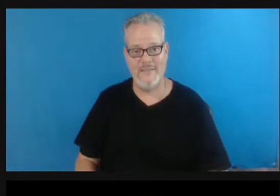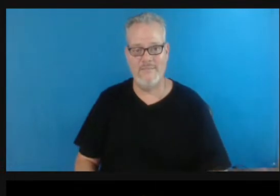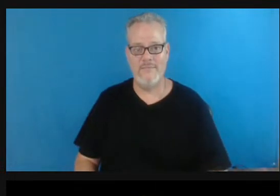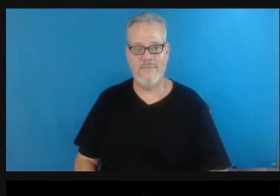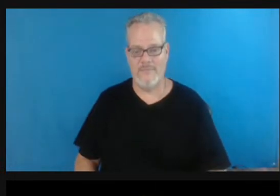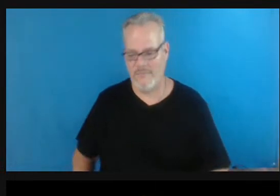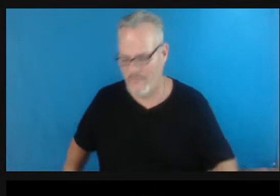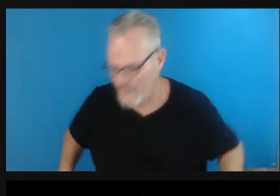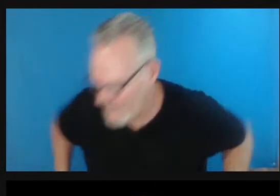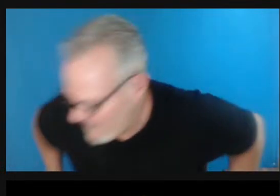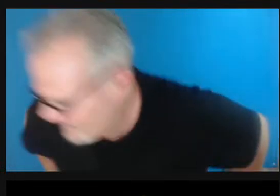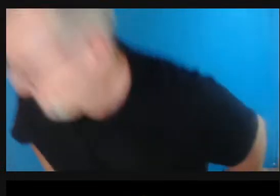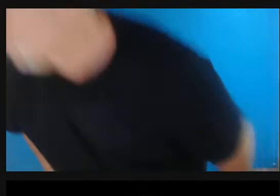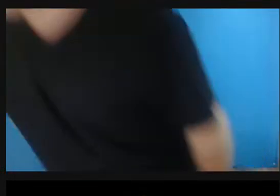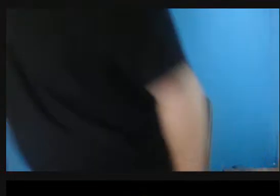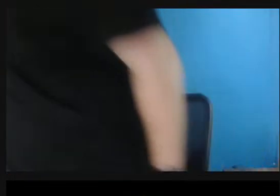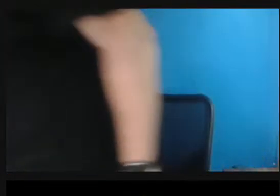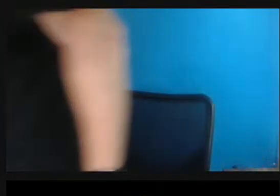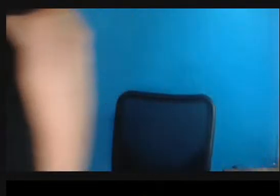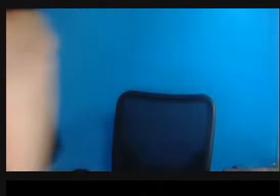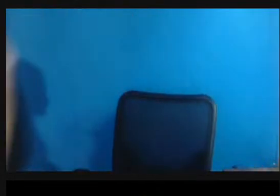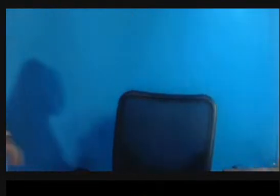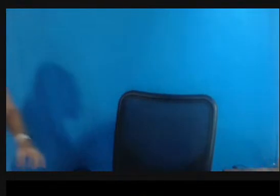So looking at the details, when we look at that